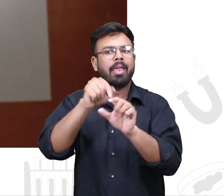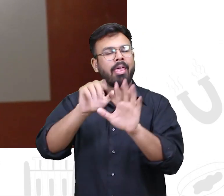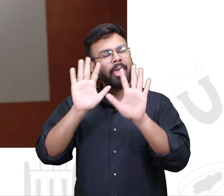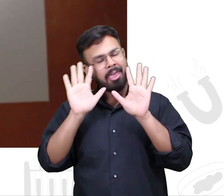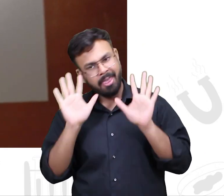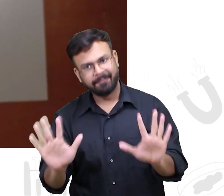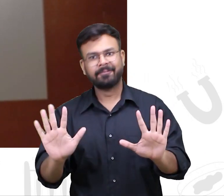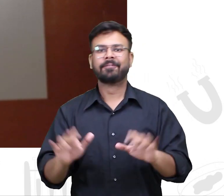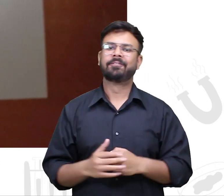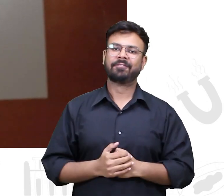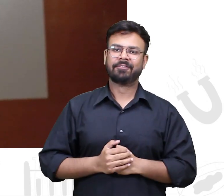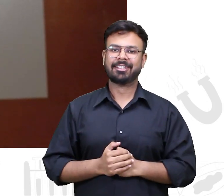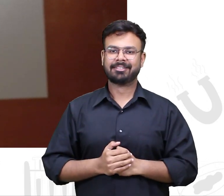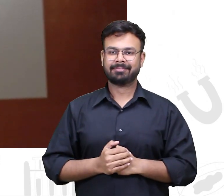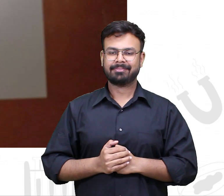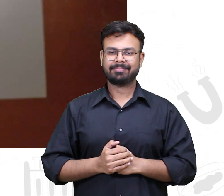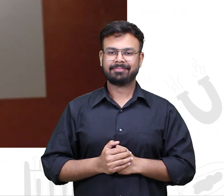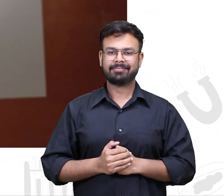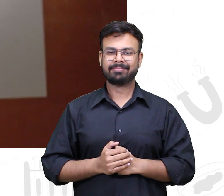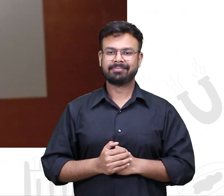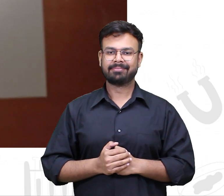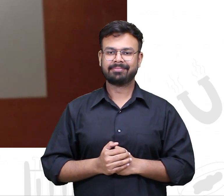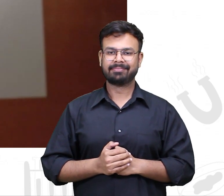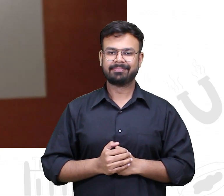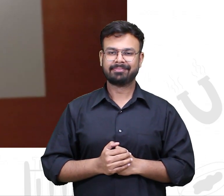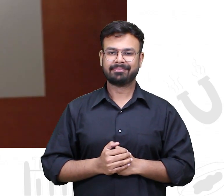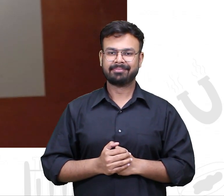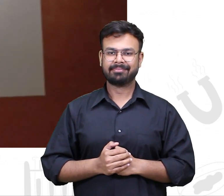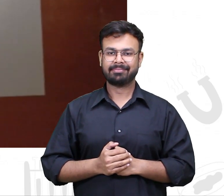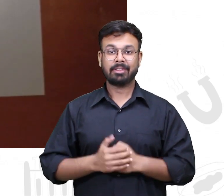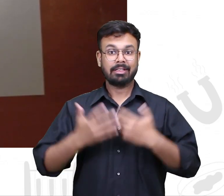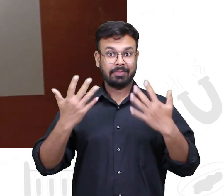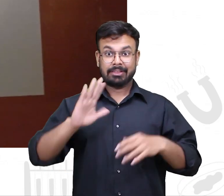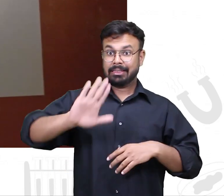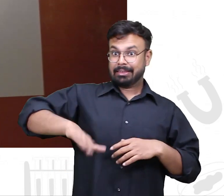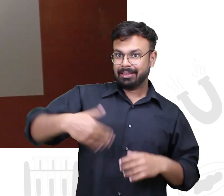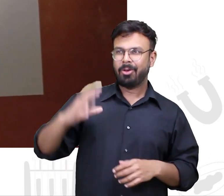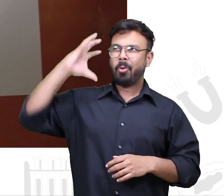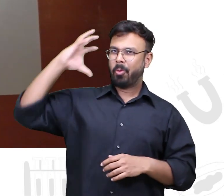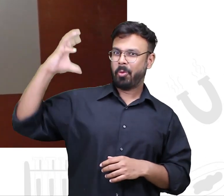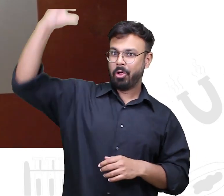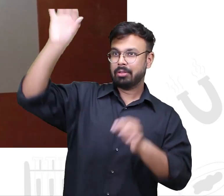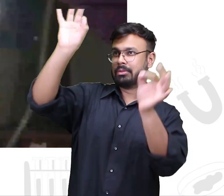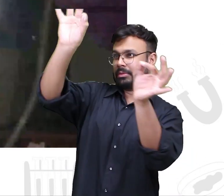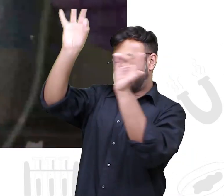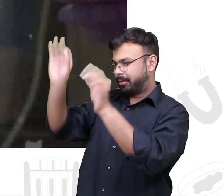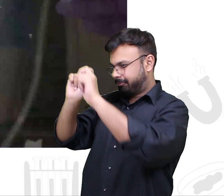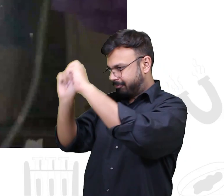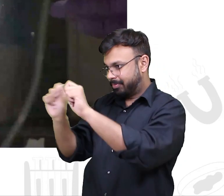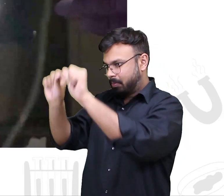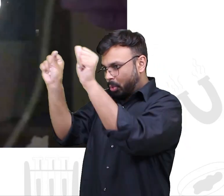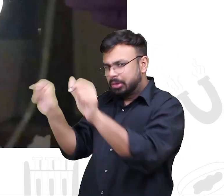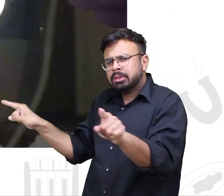to actually have ions in the reaction. And after this we have element